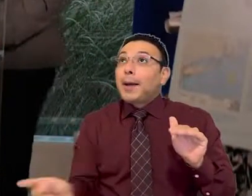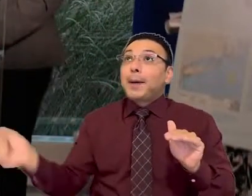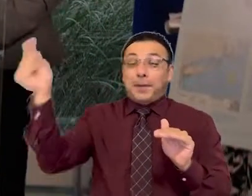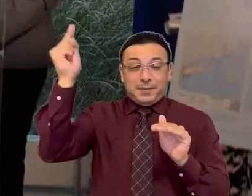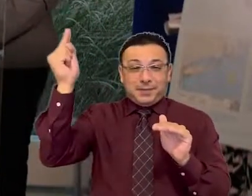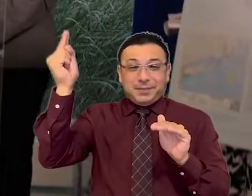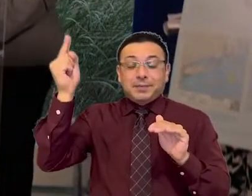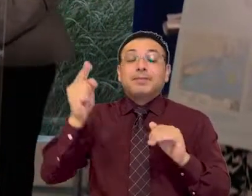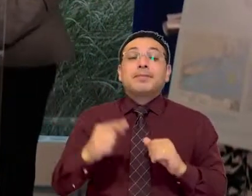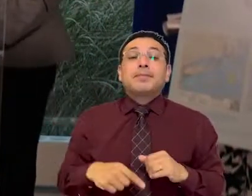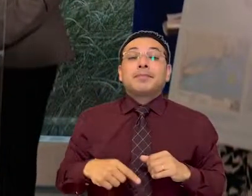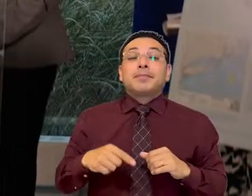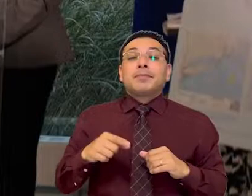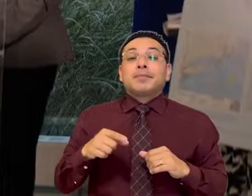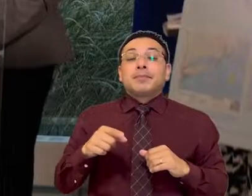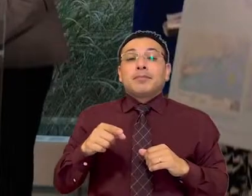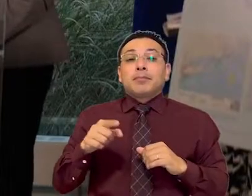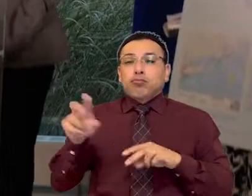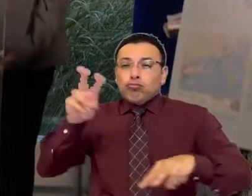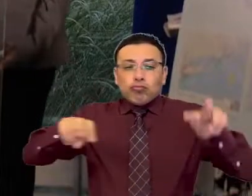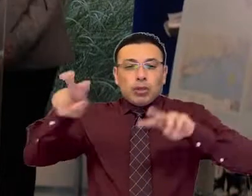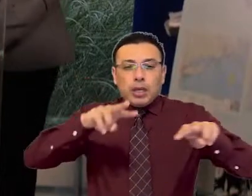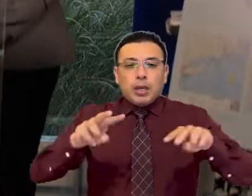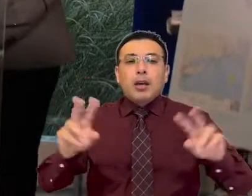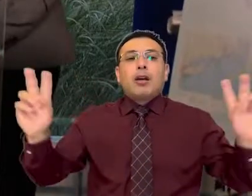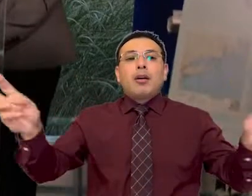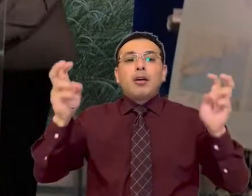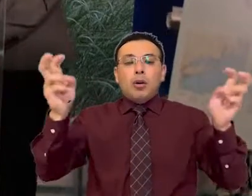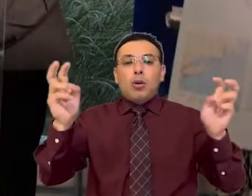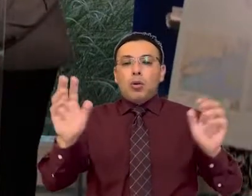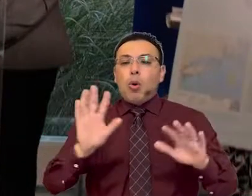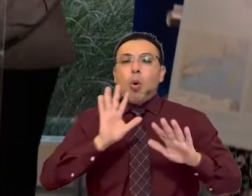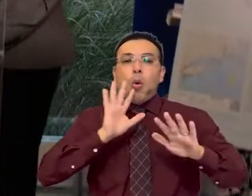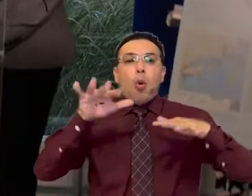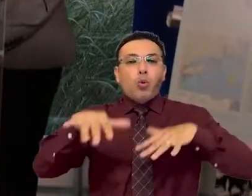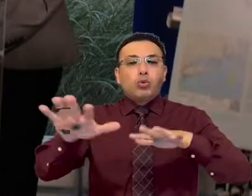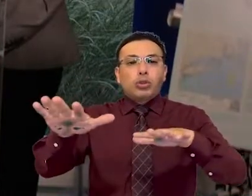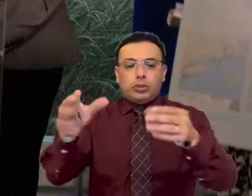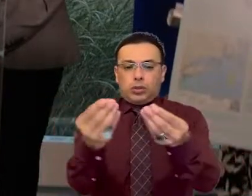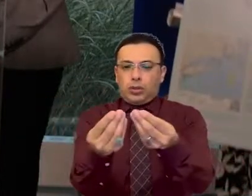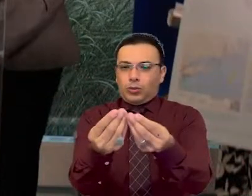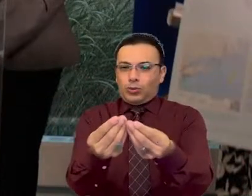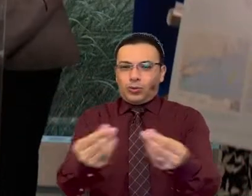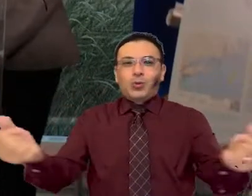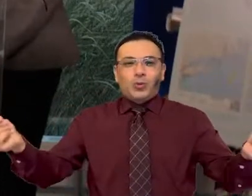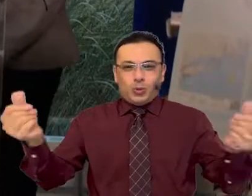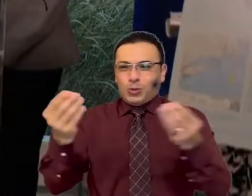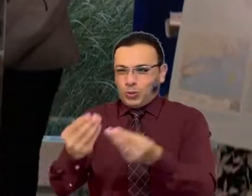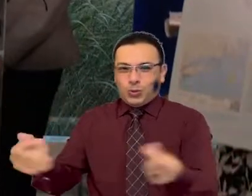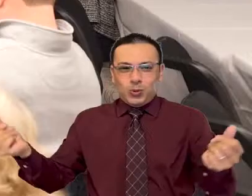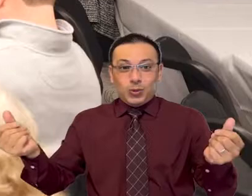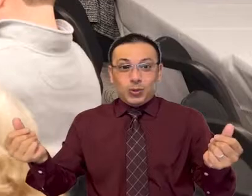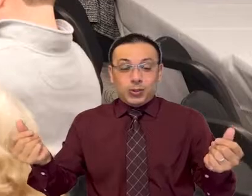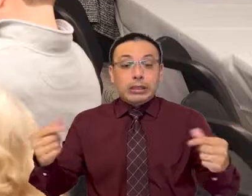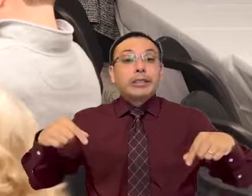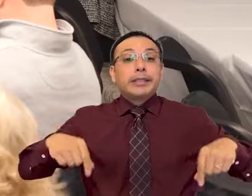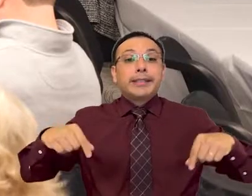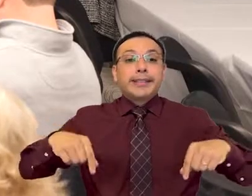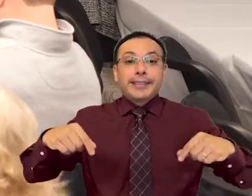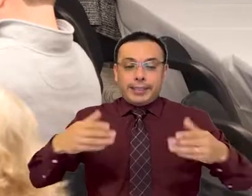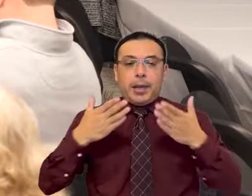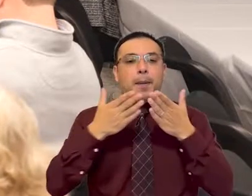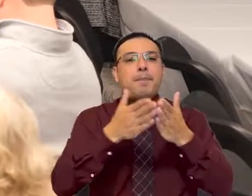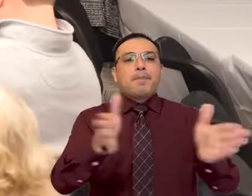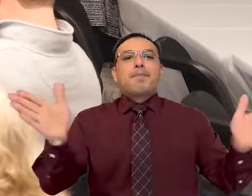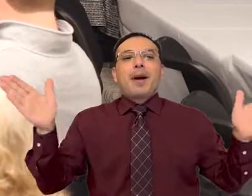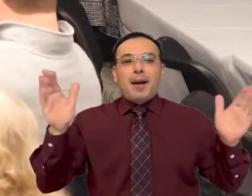of our gallery, that's entitled Ocean Solutions, because as a public aquarium, we